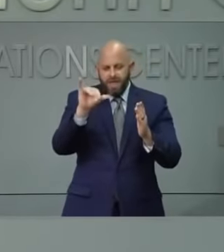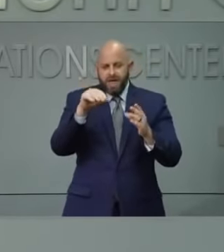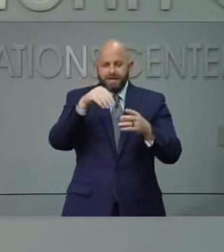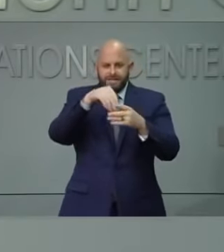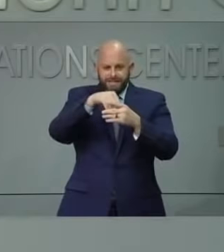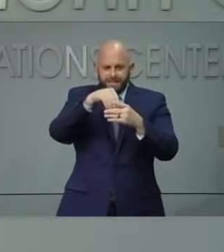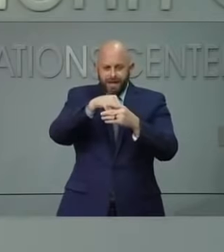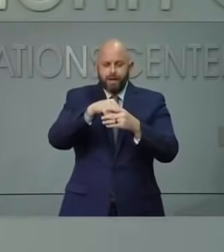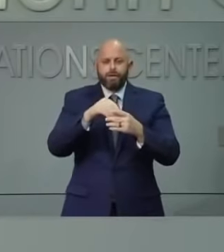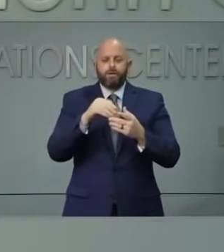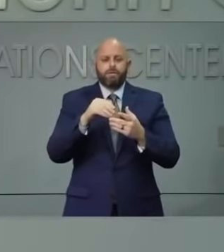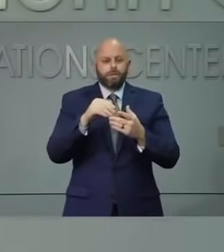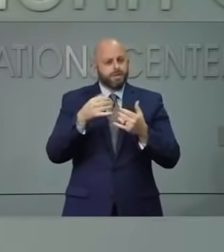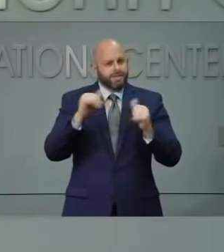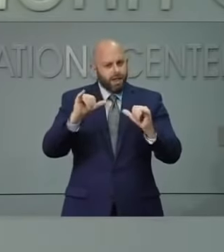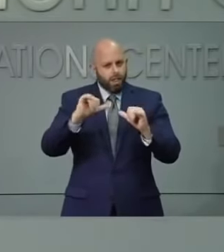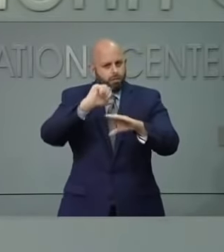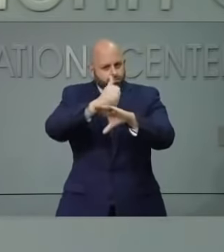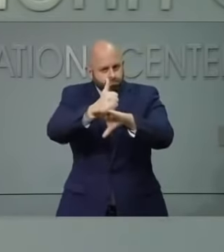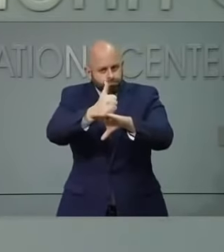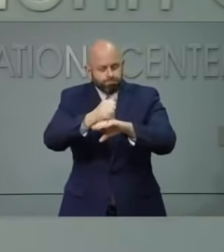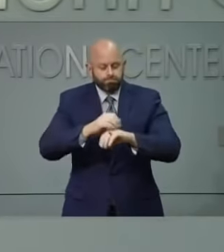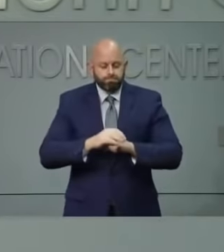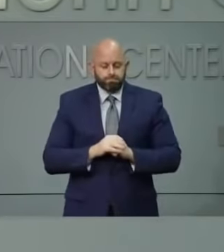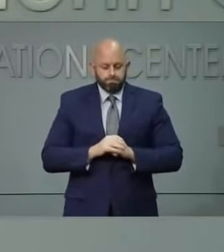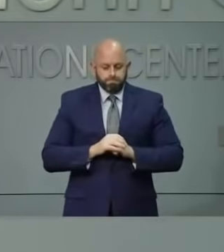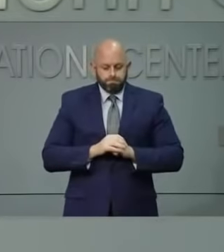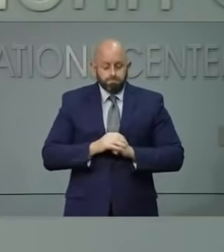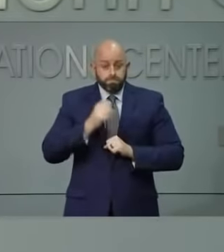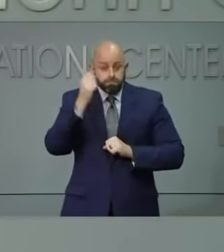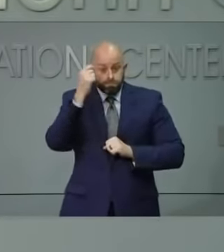10 unless you are selling